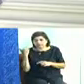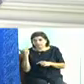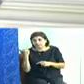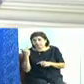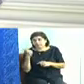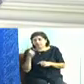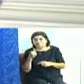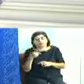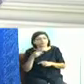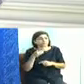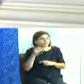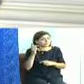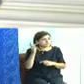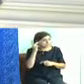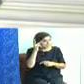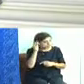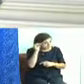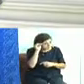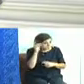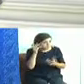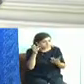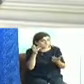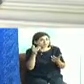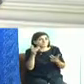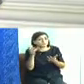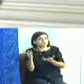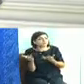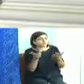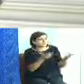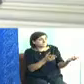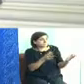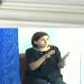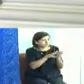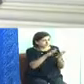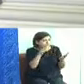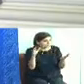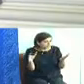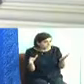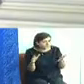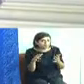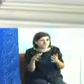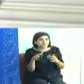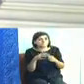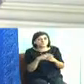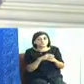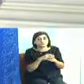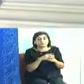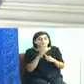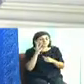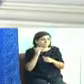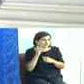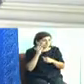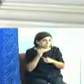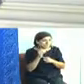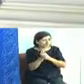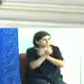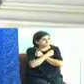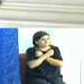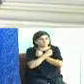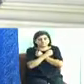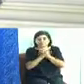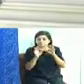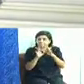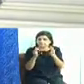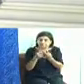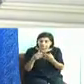Keith brings to you a rich experience, the richness of his loving family that raised him in